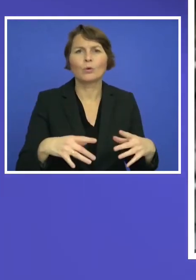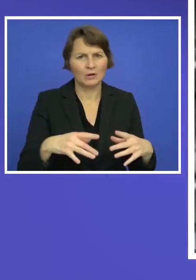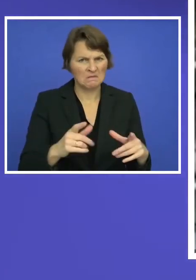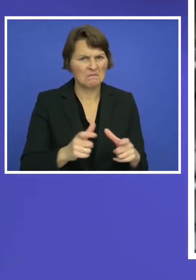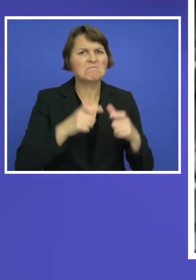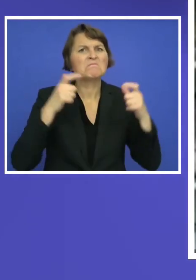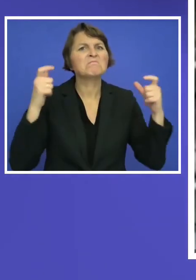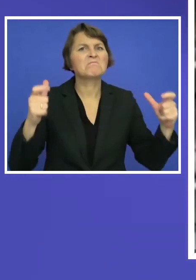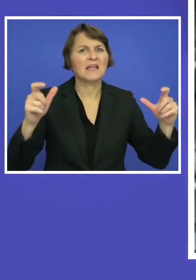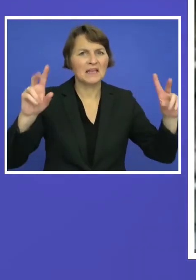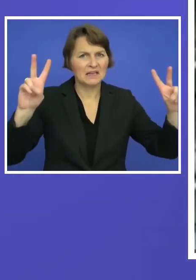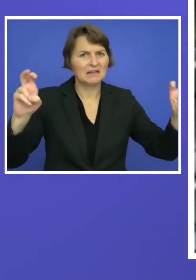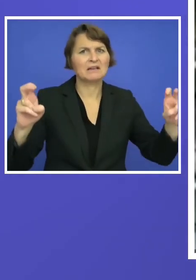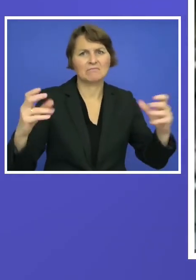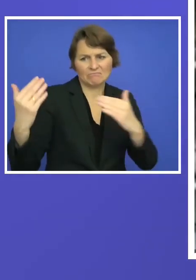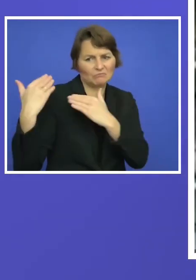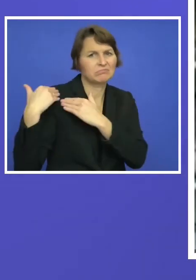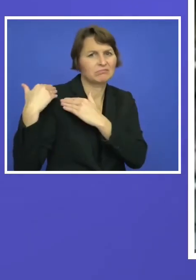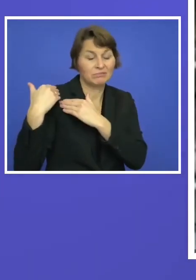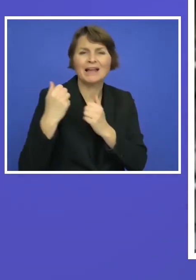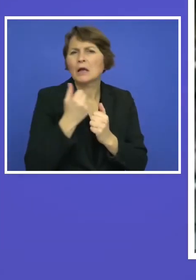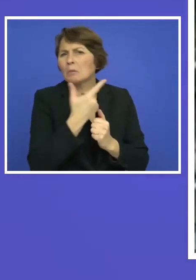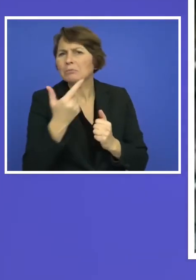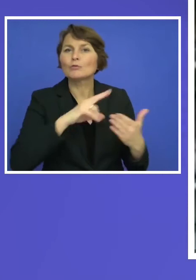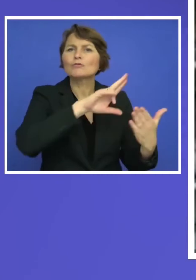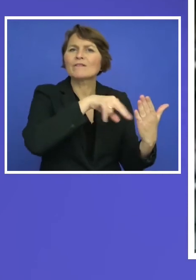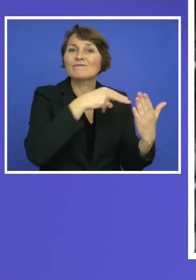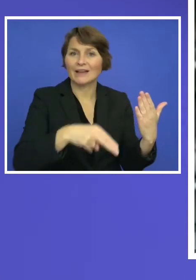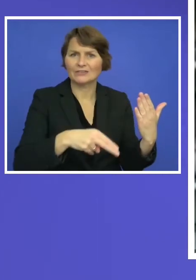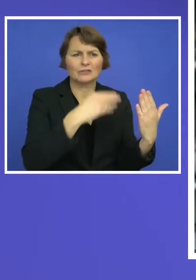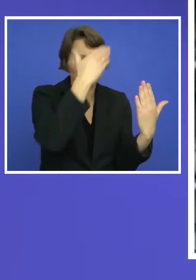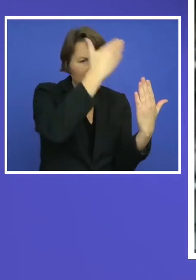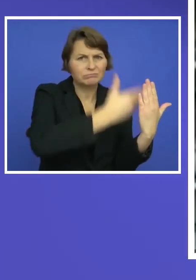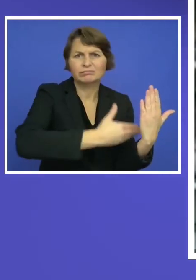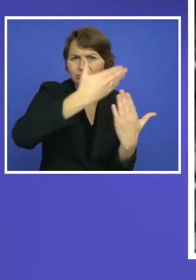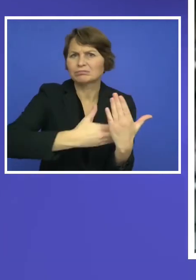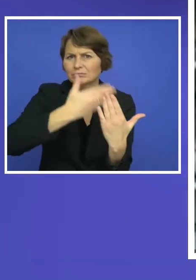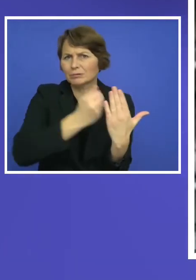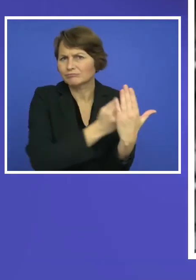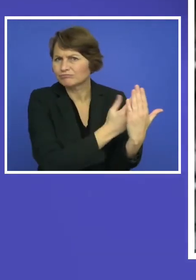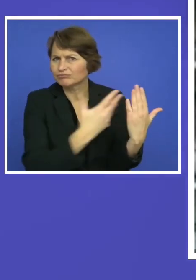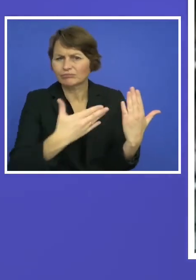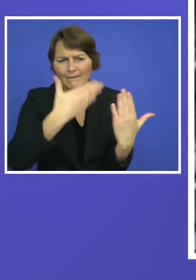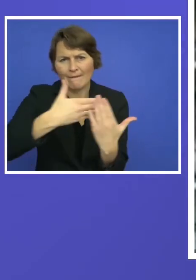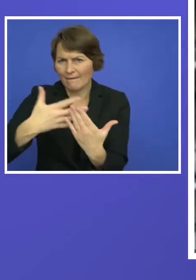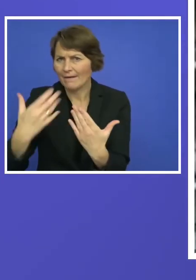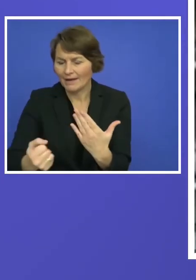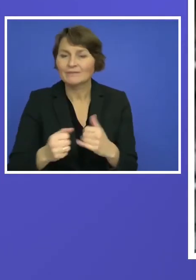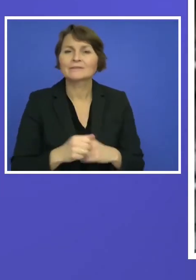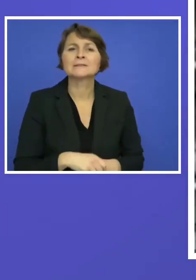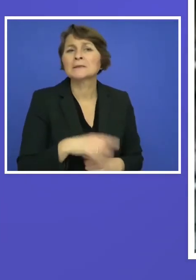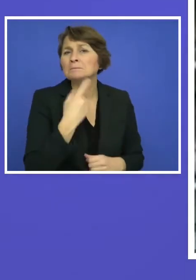have several conventions, and also Anne referred to the importance of legislation,